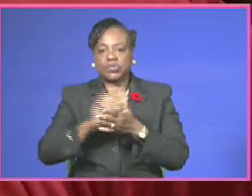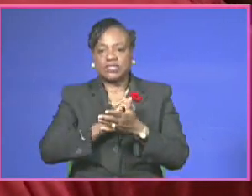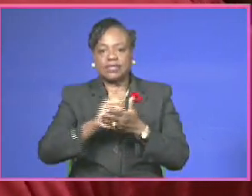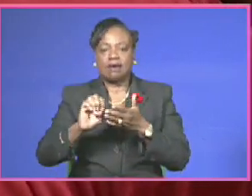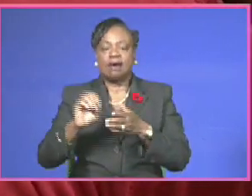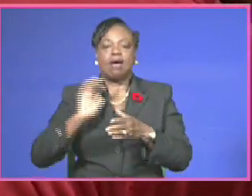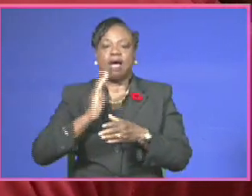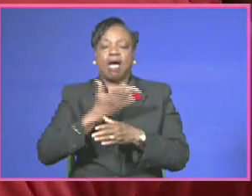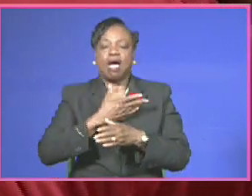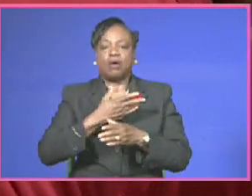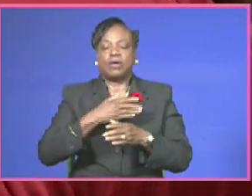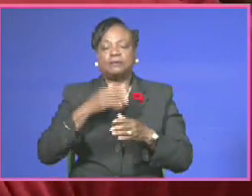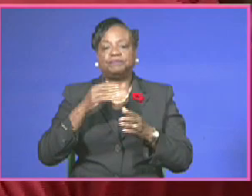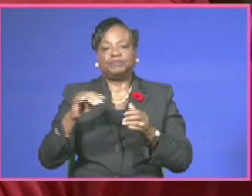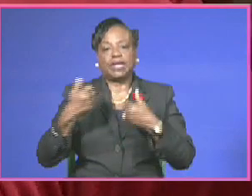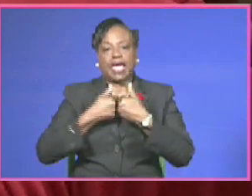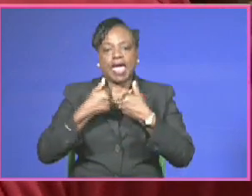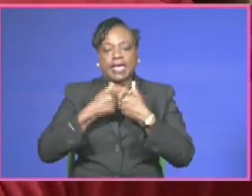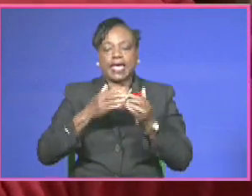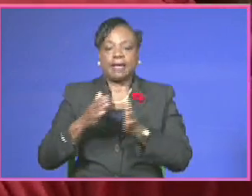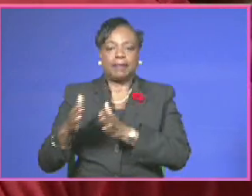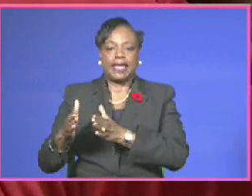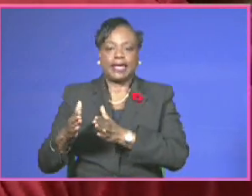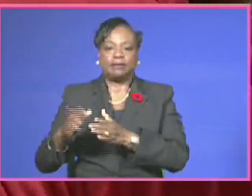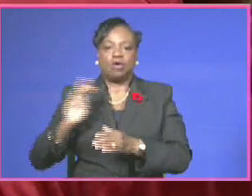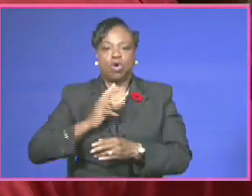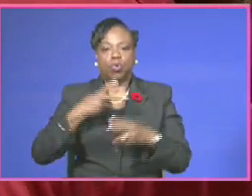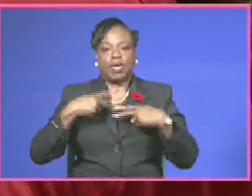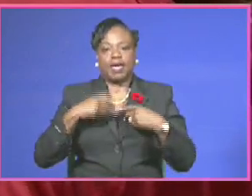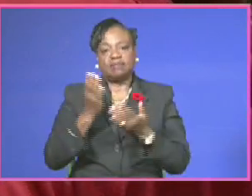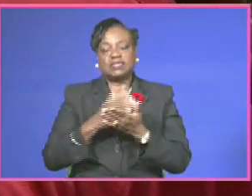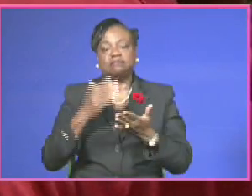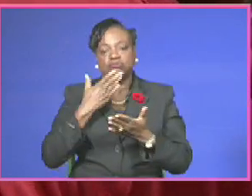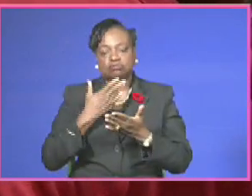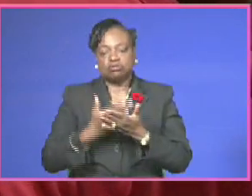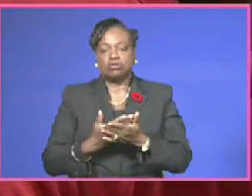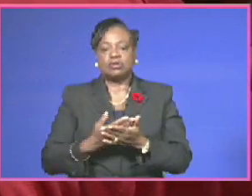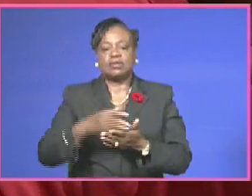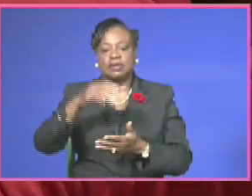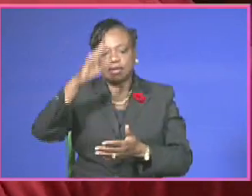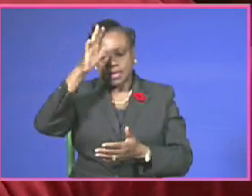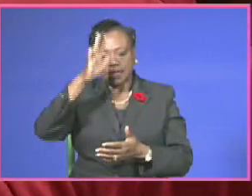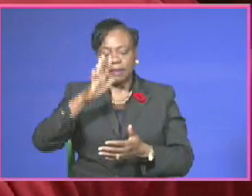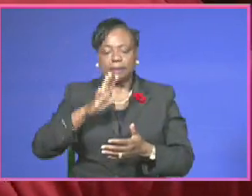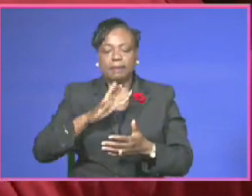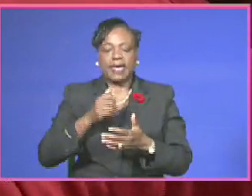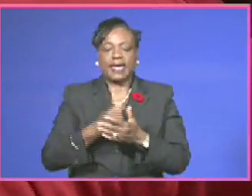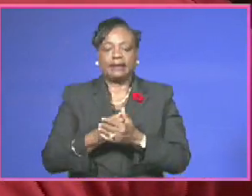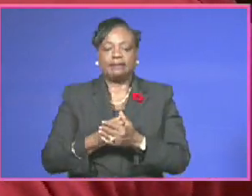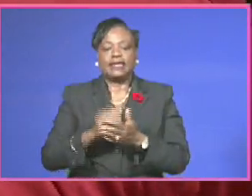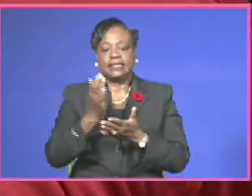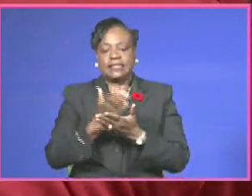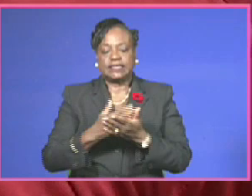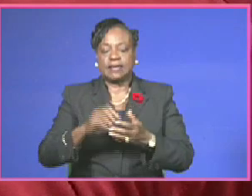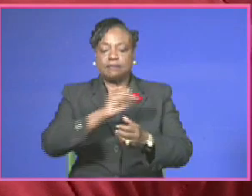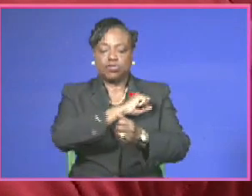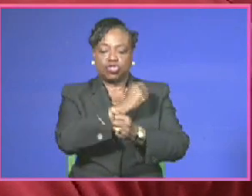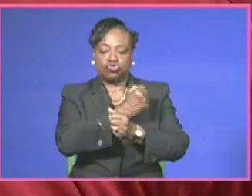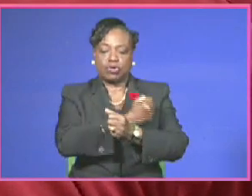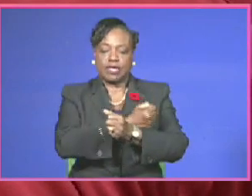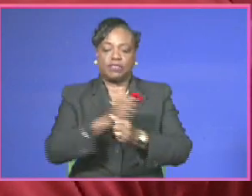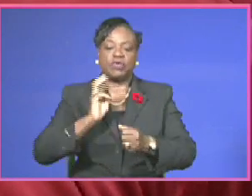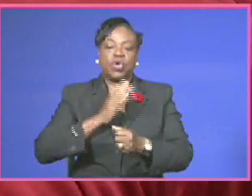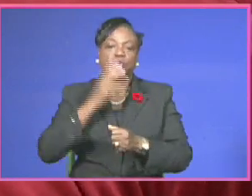think we have a good group of guys, and God on our side, and a little bit of ingenuity and a little bit of strength. We'll be